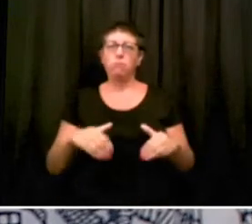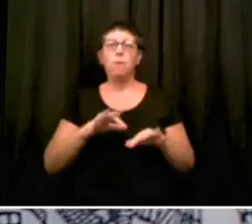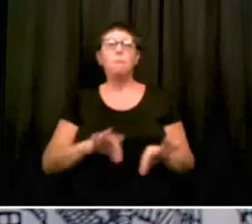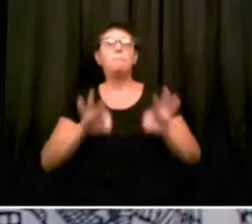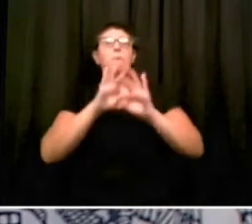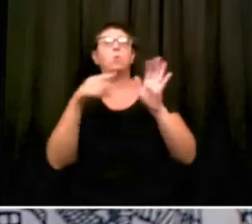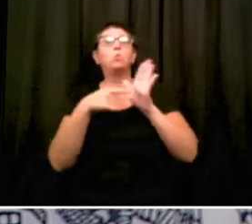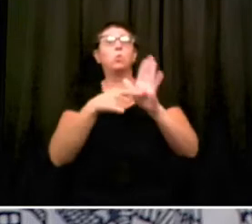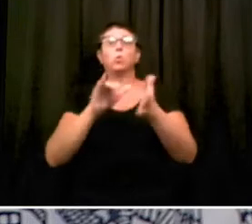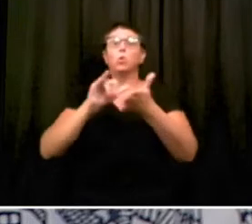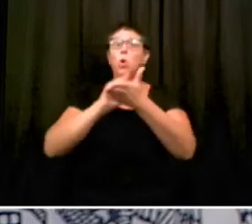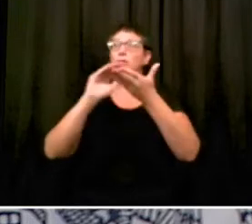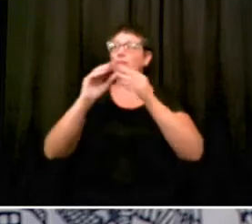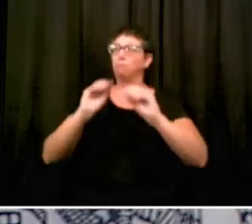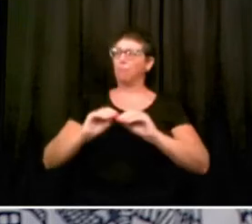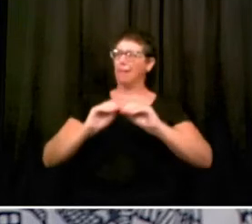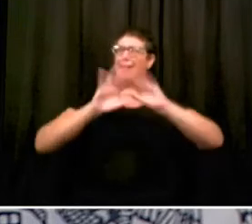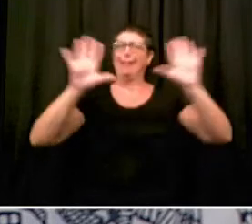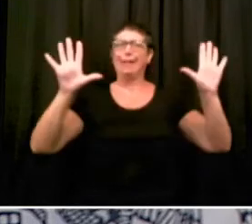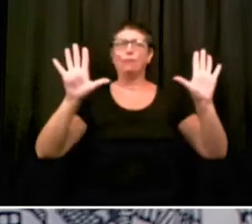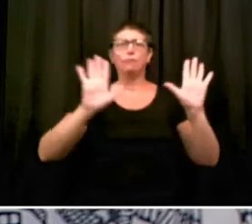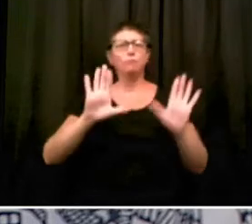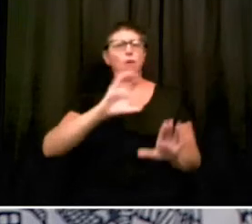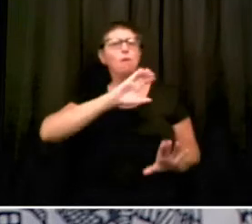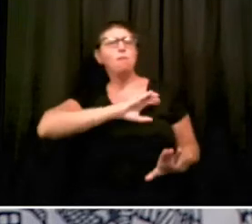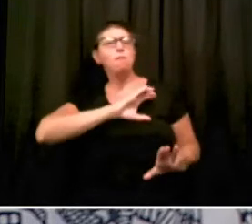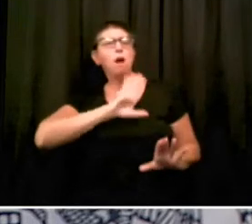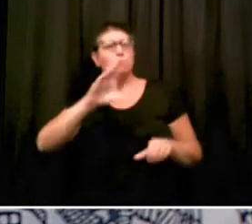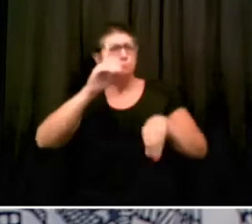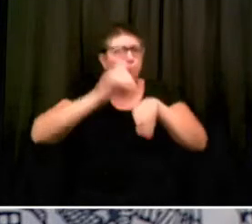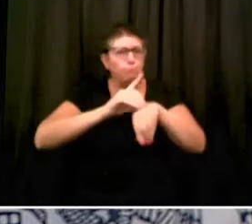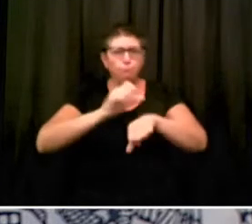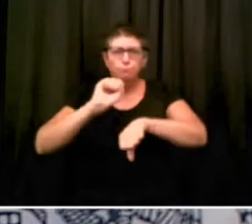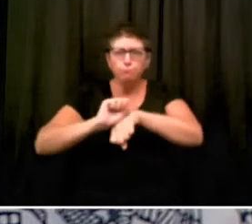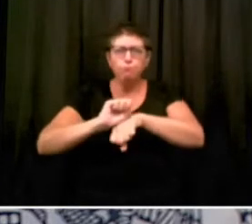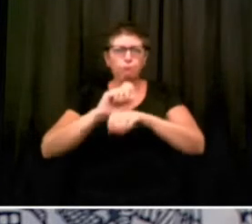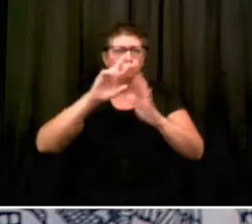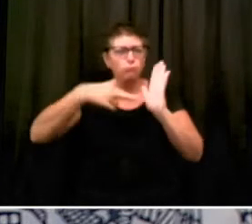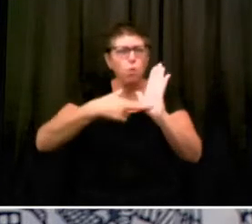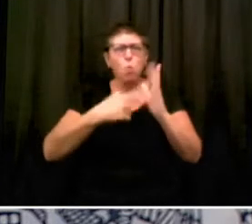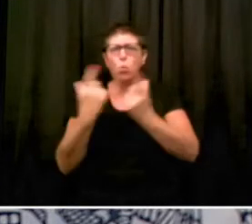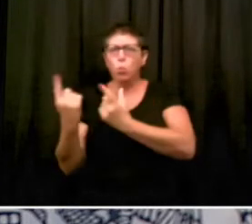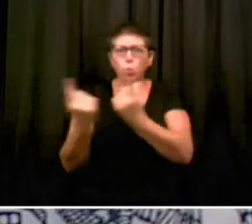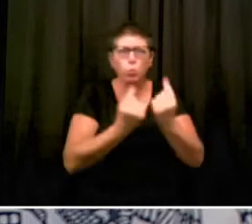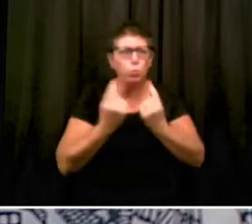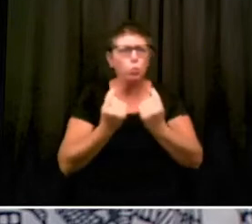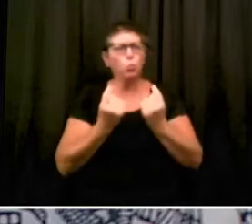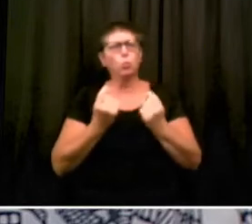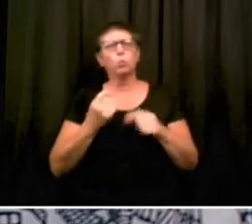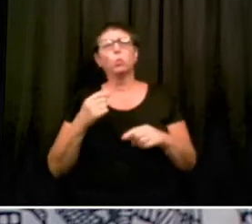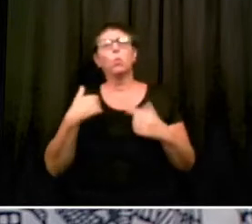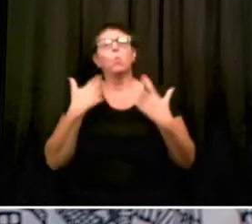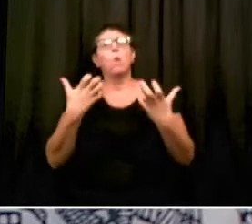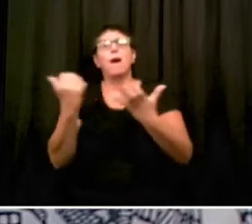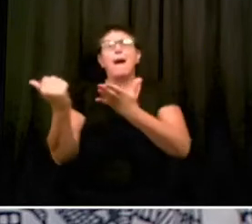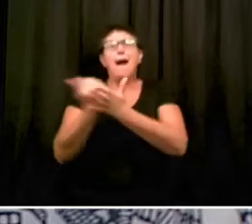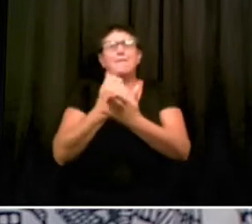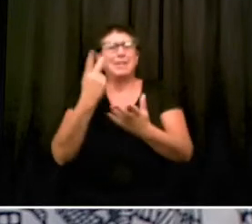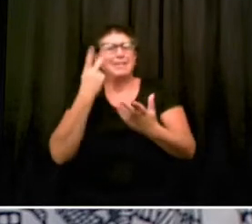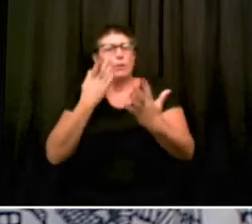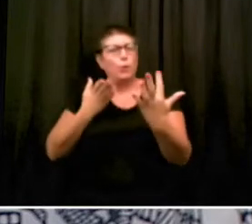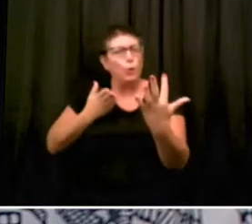more effectively, because everyone understands the way forward for the city is with police and community working hand in hand. And I